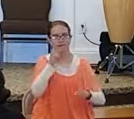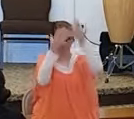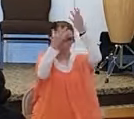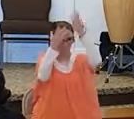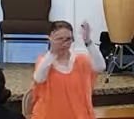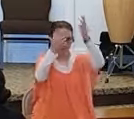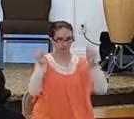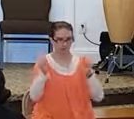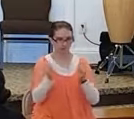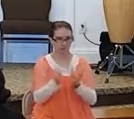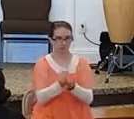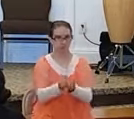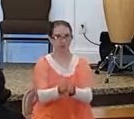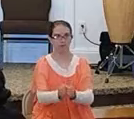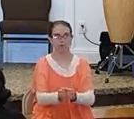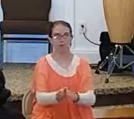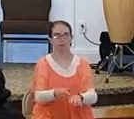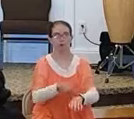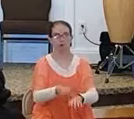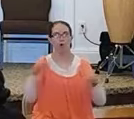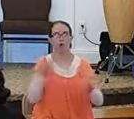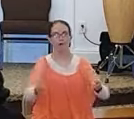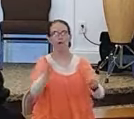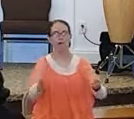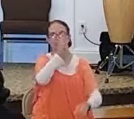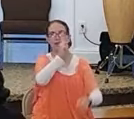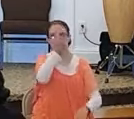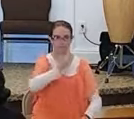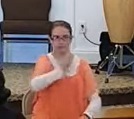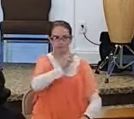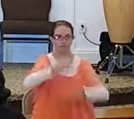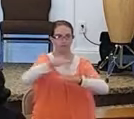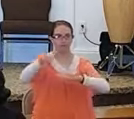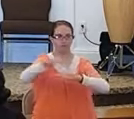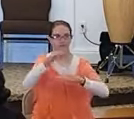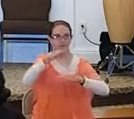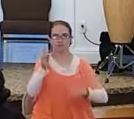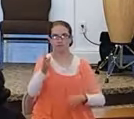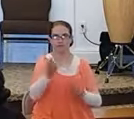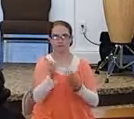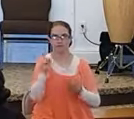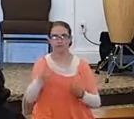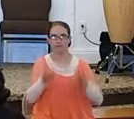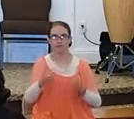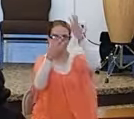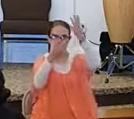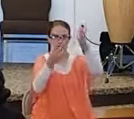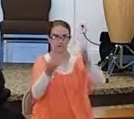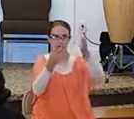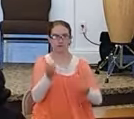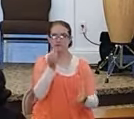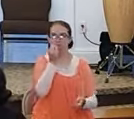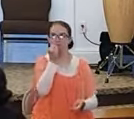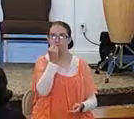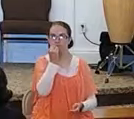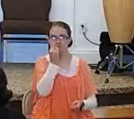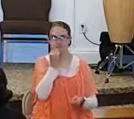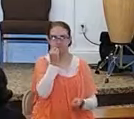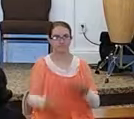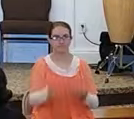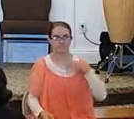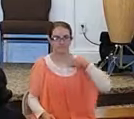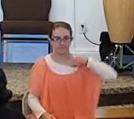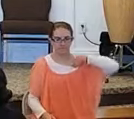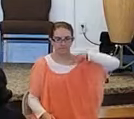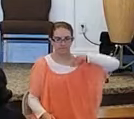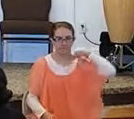goes a long ways in God's kingdom. The Bible tells me the obedient is the one that's going to eat the good of the land.